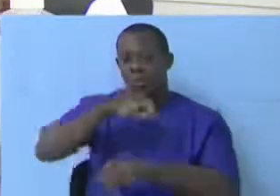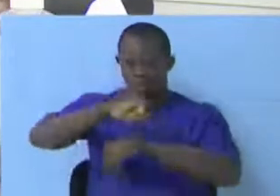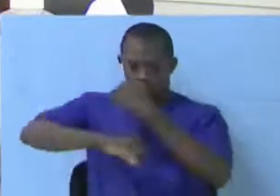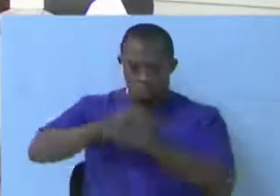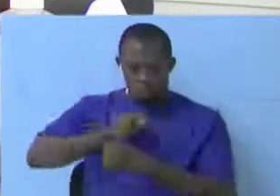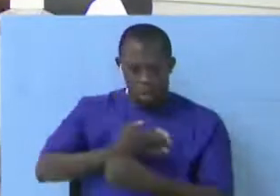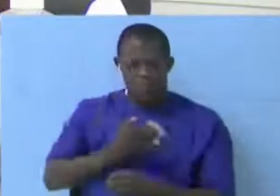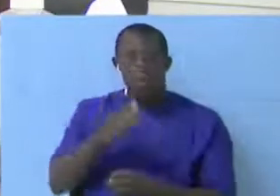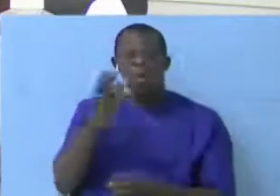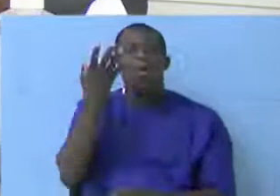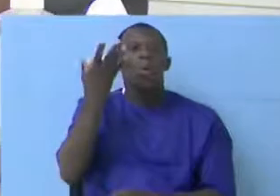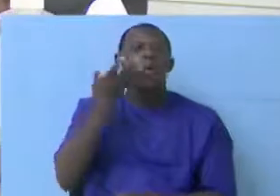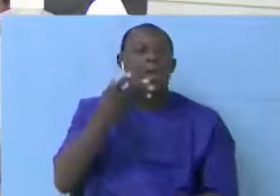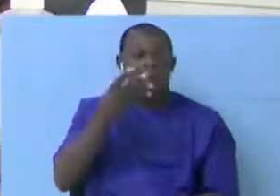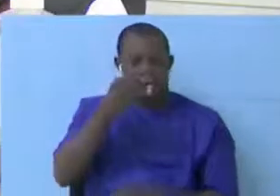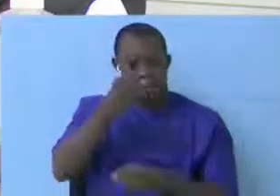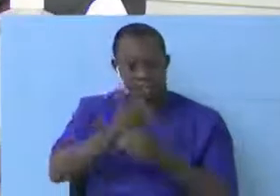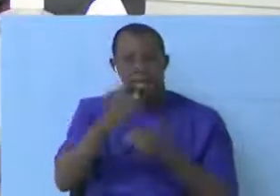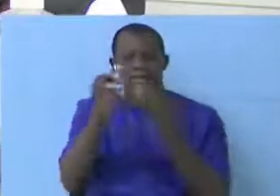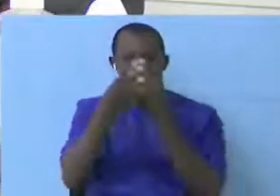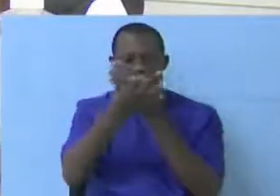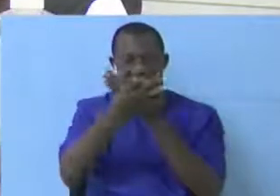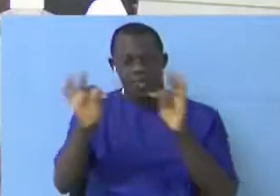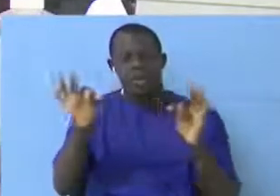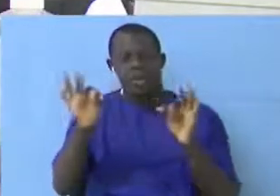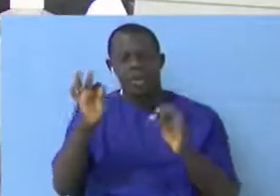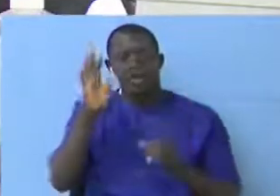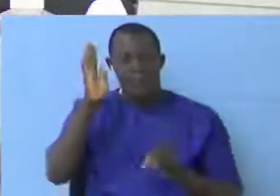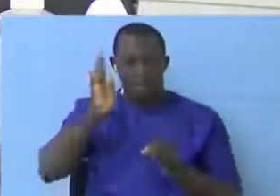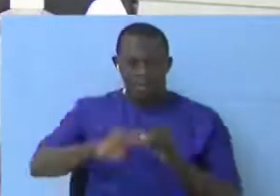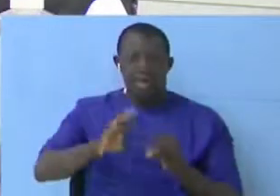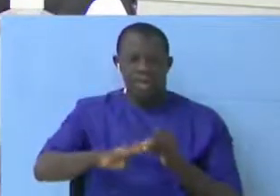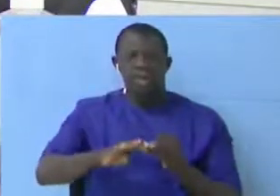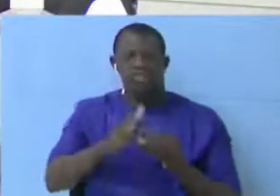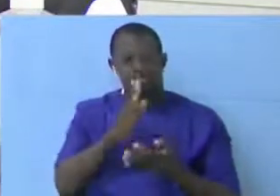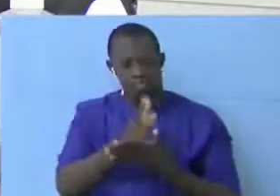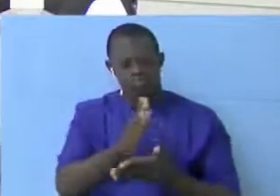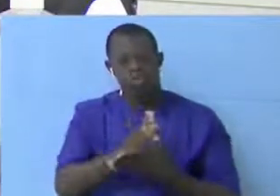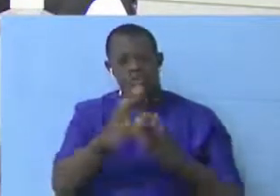she was freed, finally when the management accepted to let her go free,